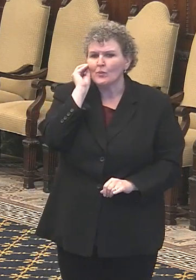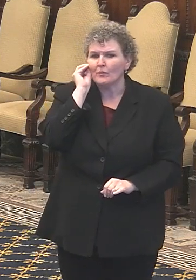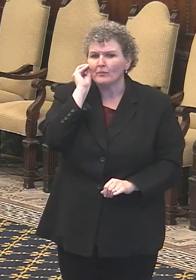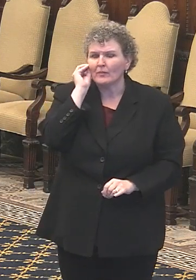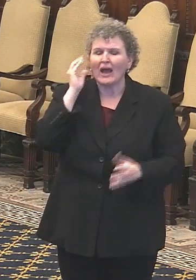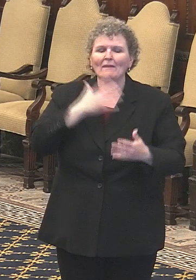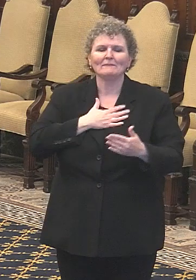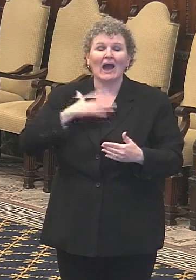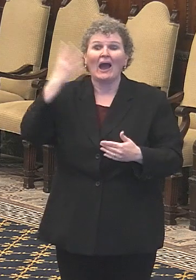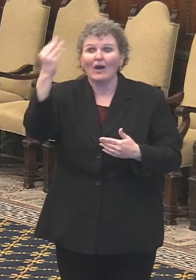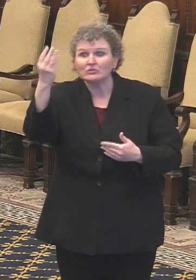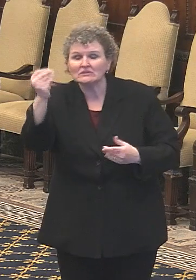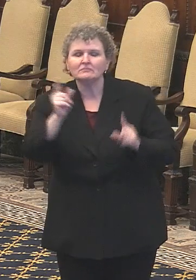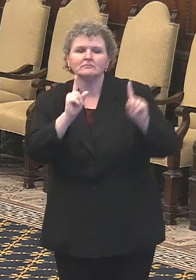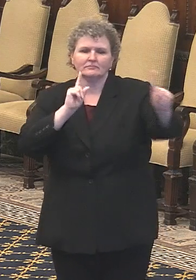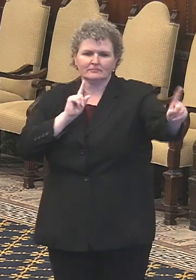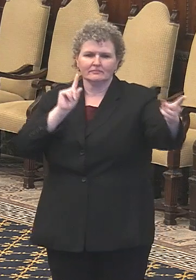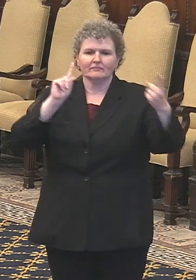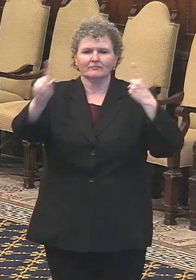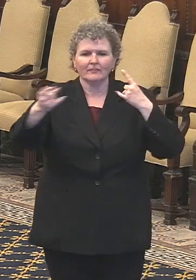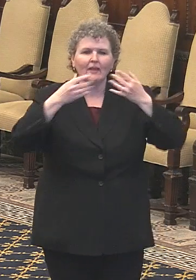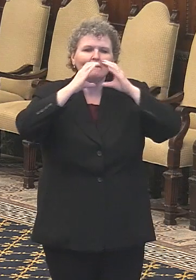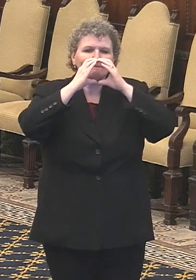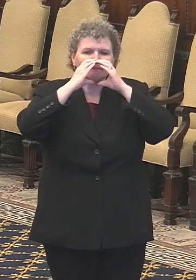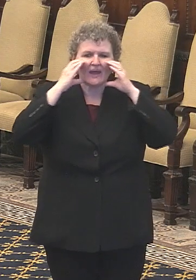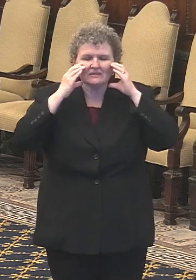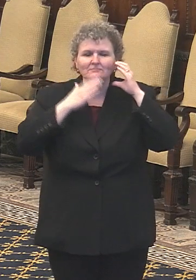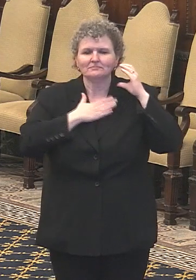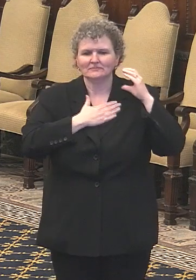near people, wear a mask. More information on our website,